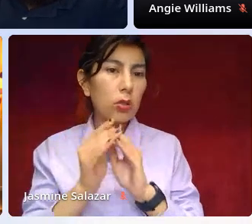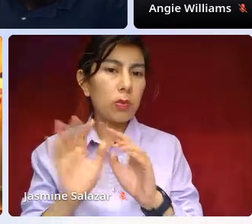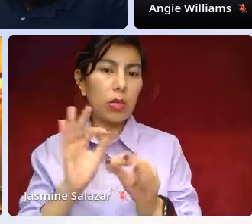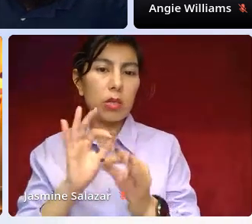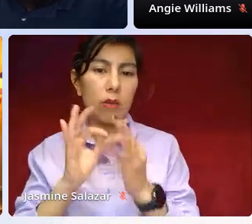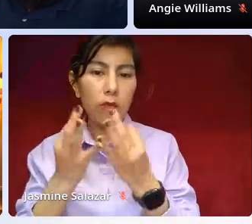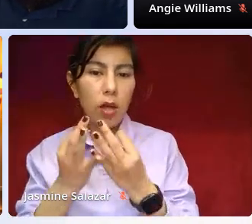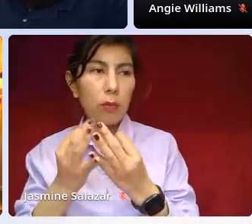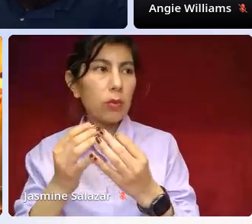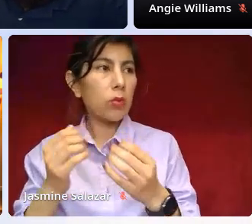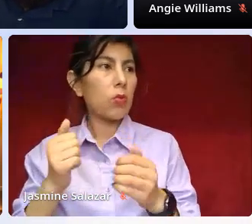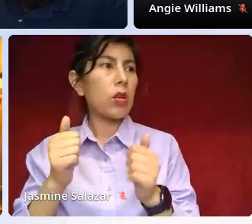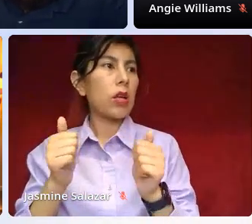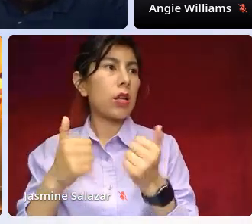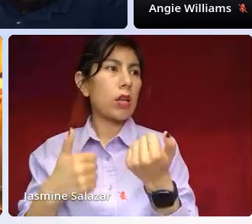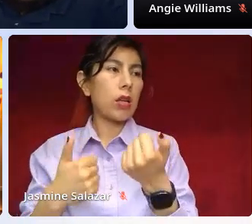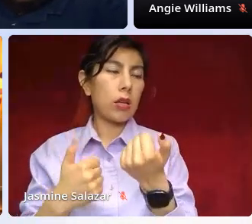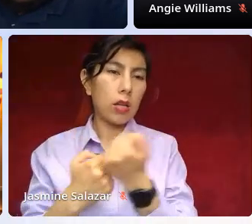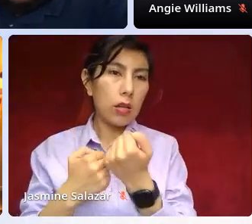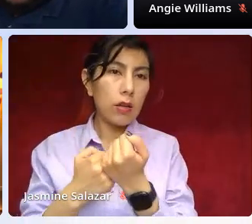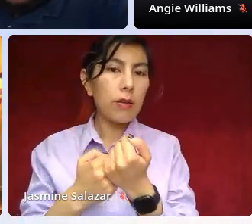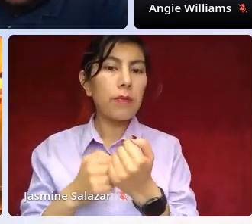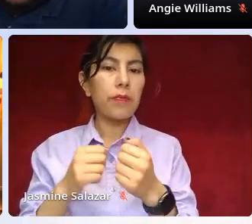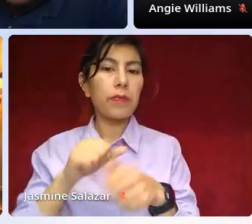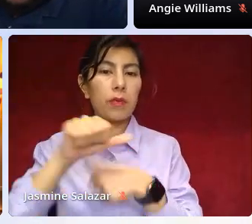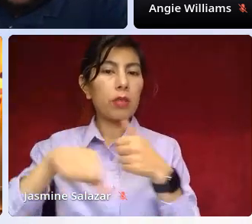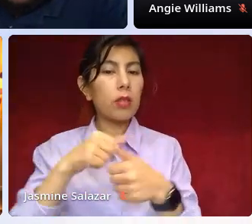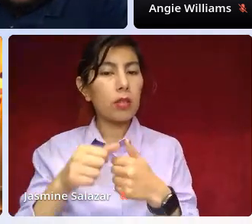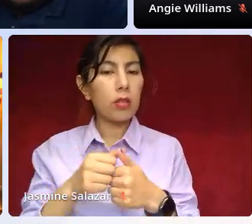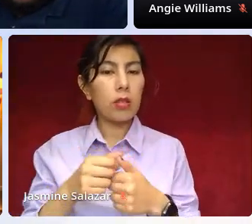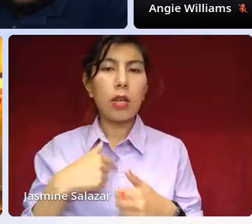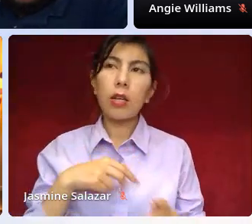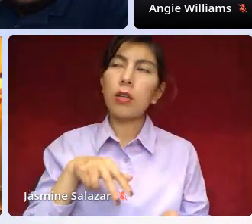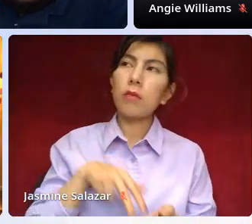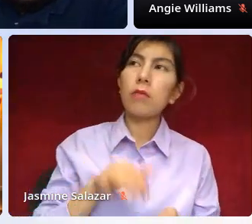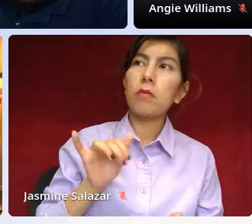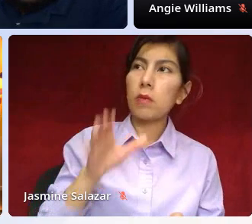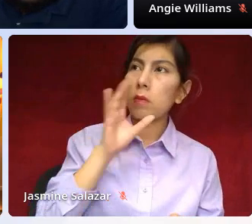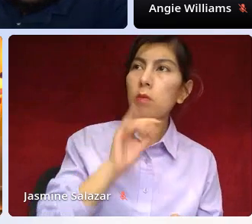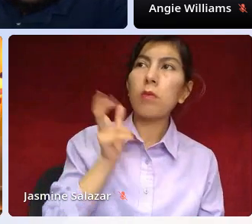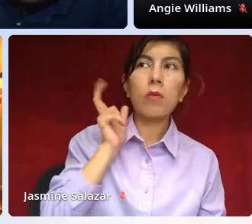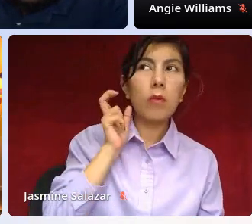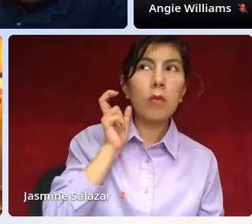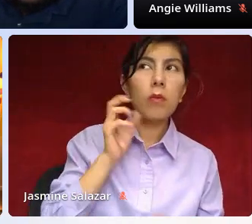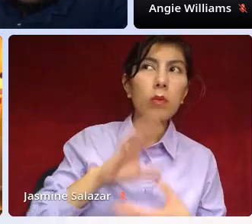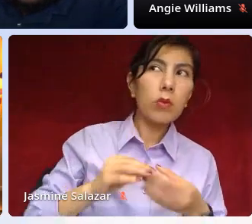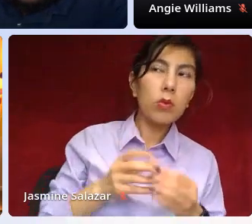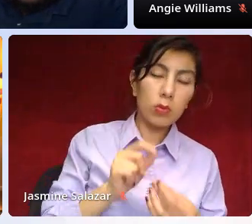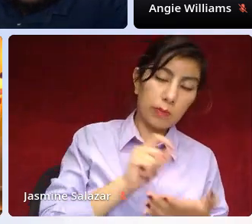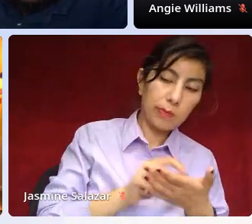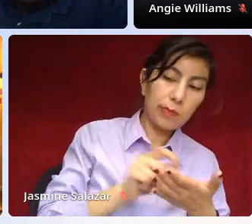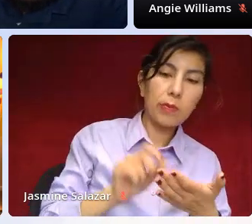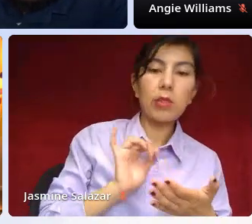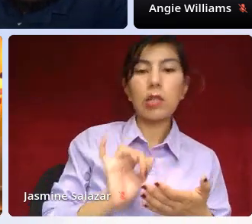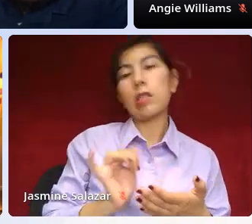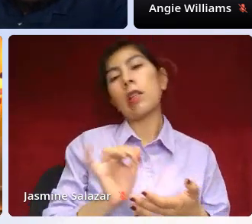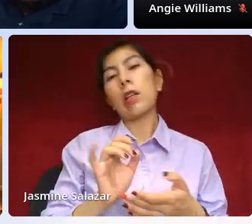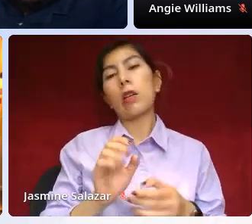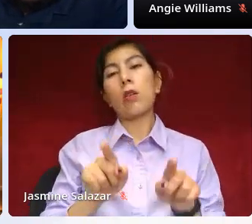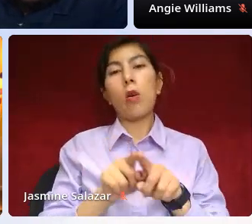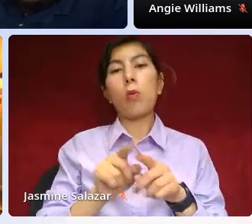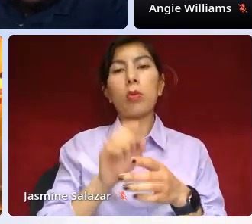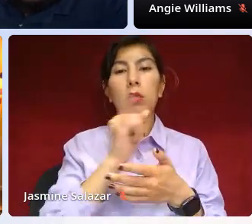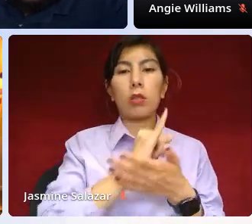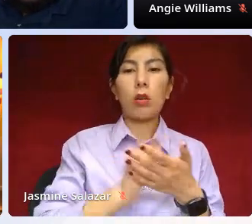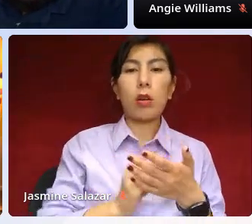other. And I had to shut up and I had to, listen to their stories and take notes. And then, almost like the artist is doing,